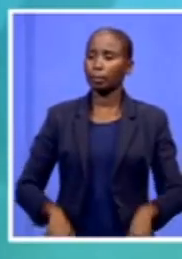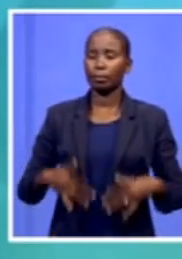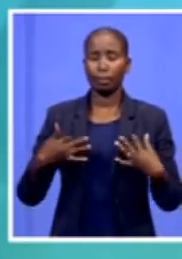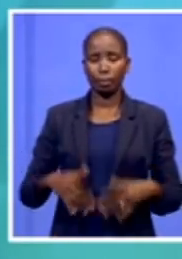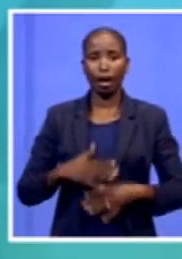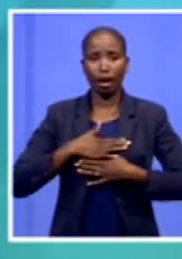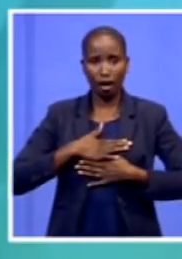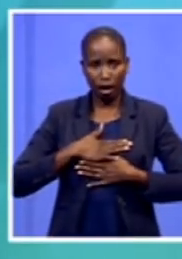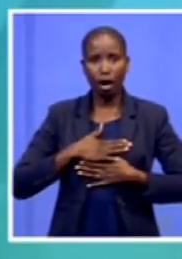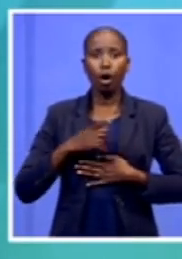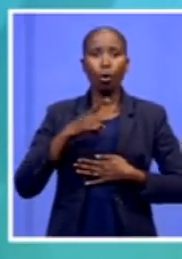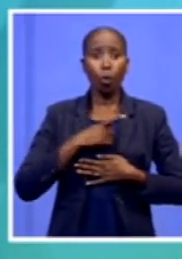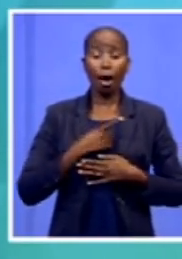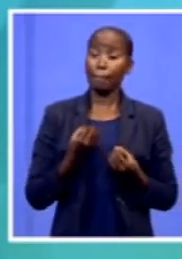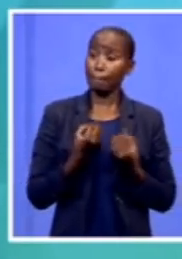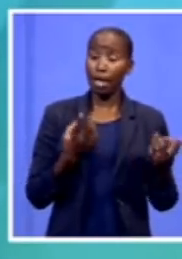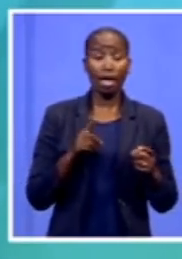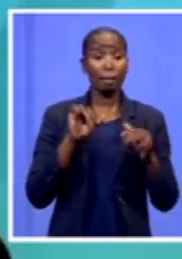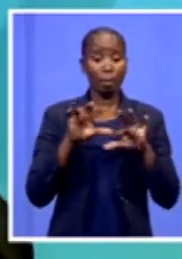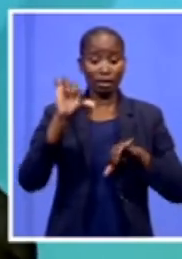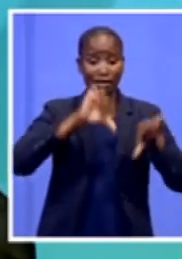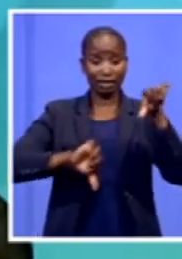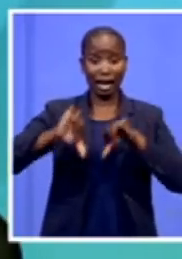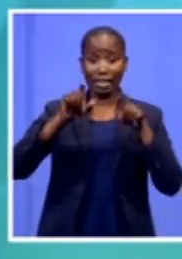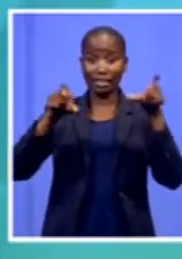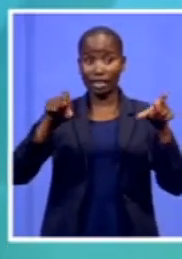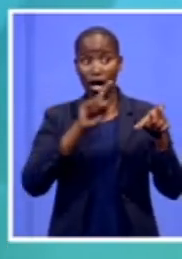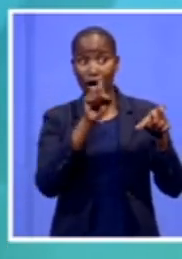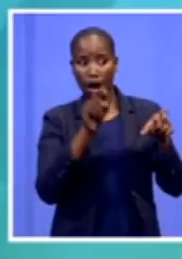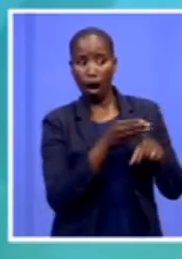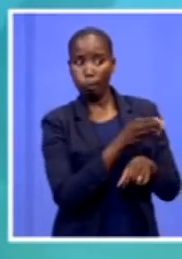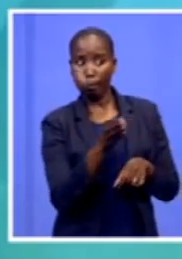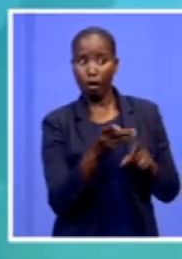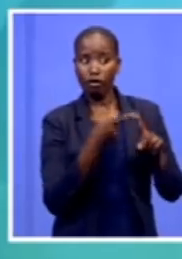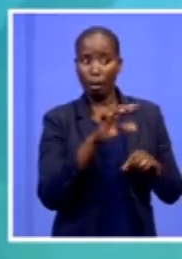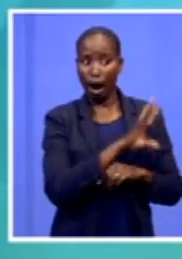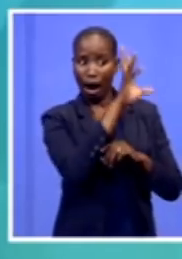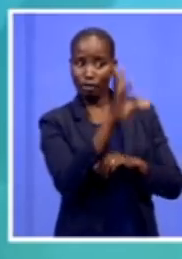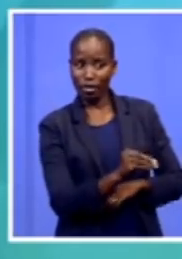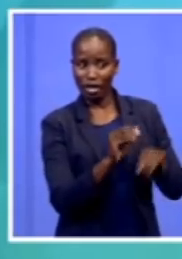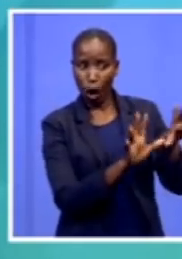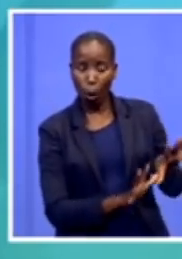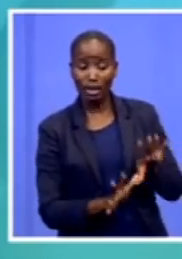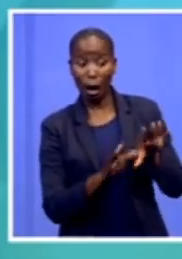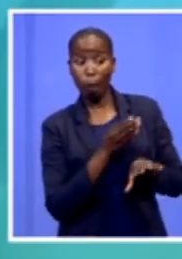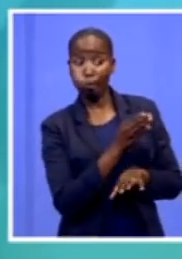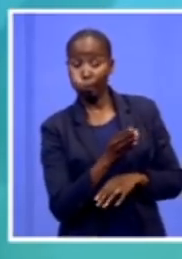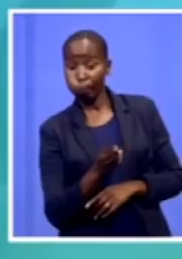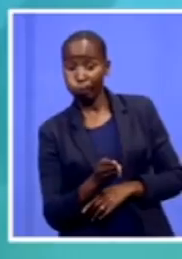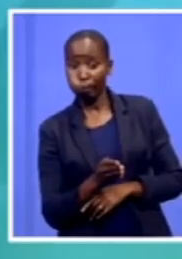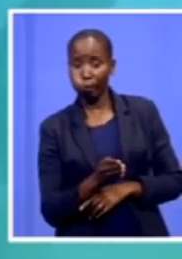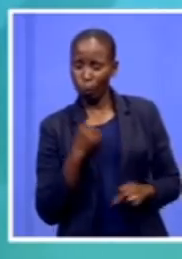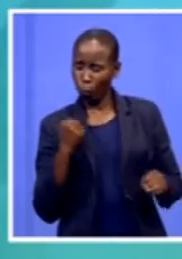scientists we've got on the African continent. They have just come out of the woodworks, and they are